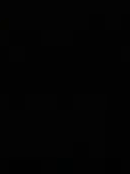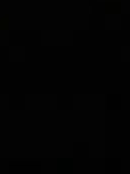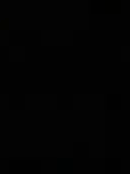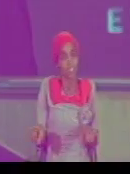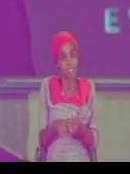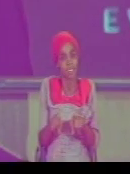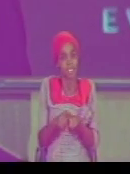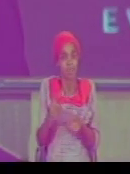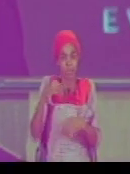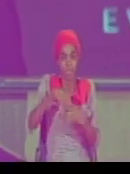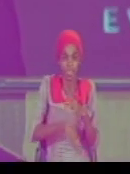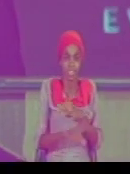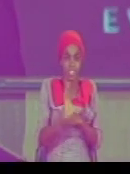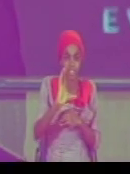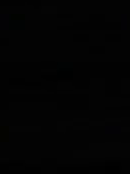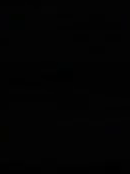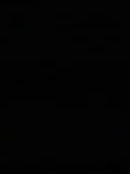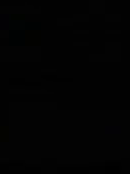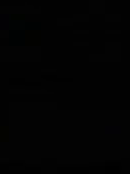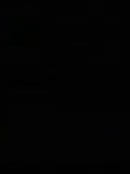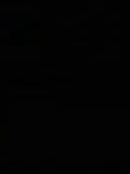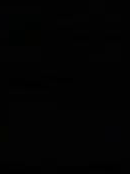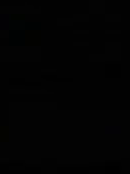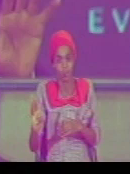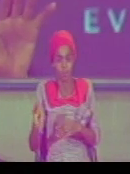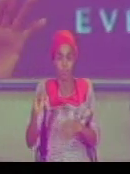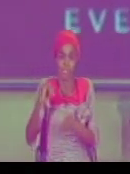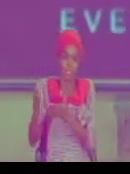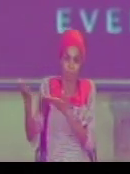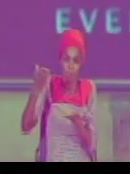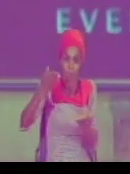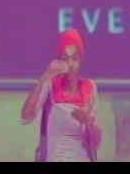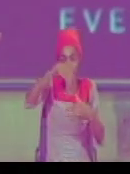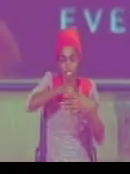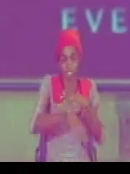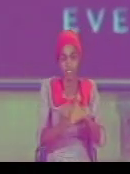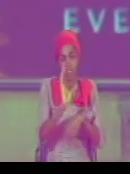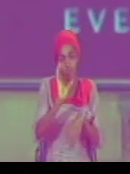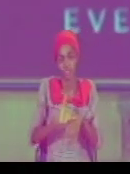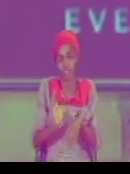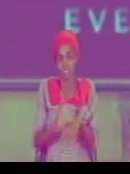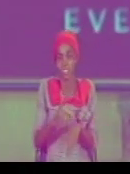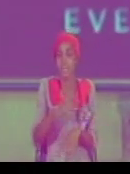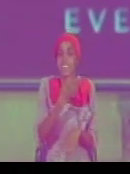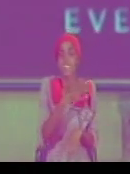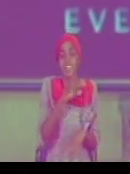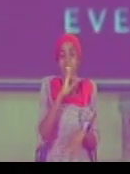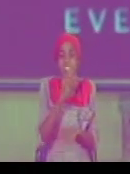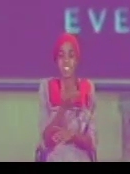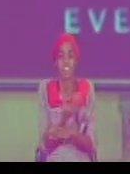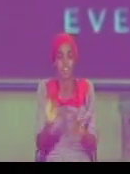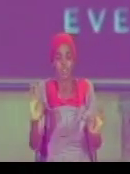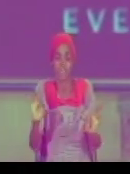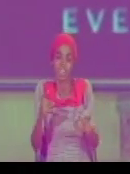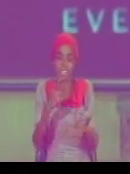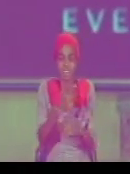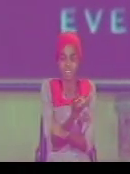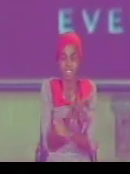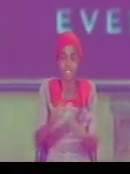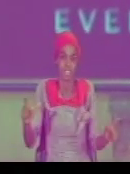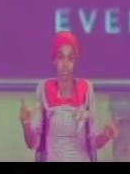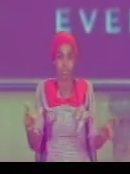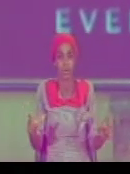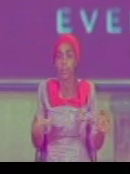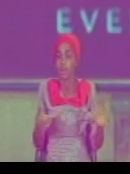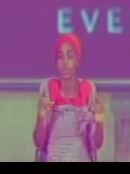that's my church, that's my kind of fellowship. There's liberty, there's freedom, and then they can do the dancing. Not the dancing